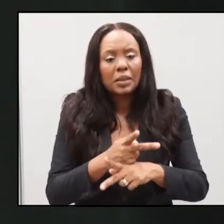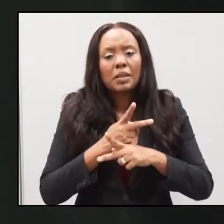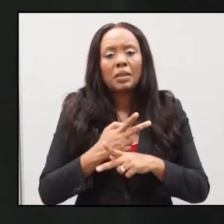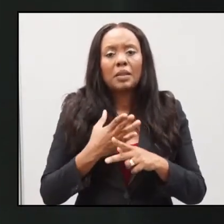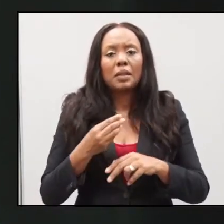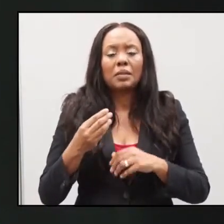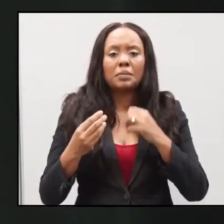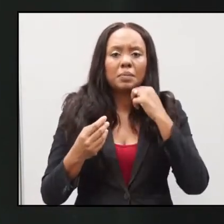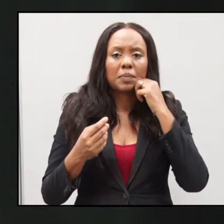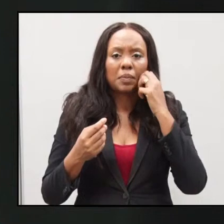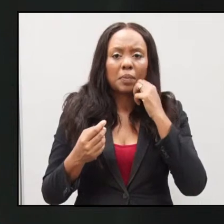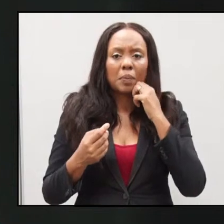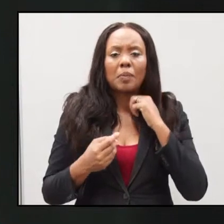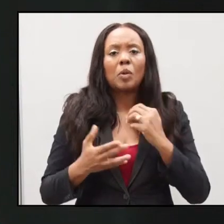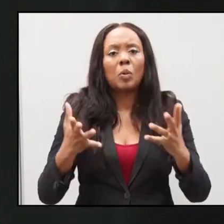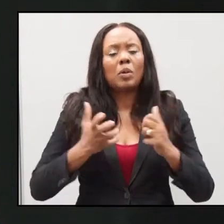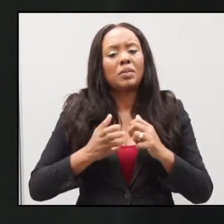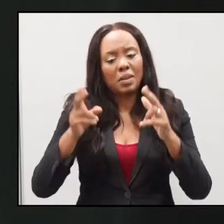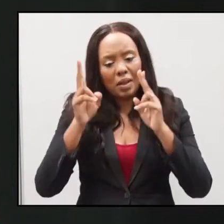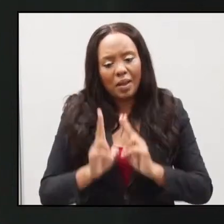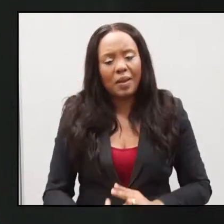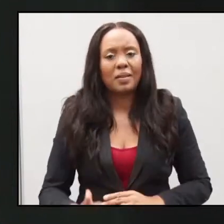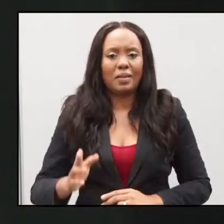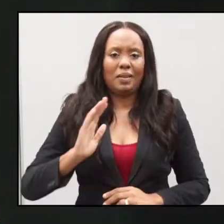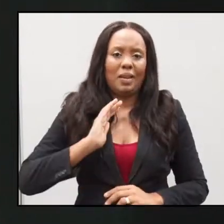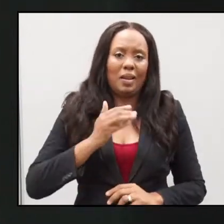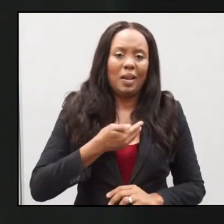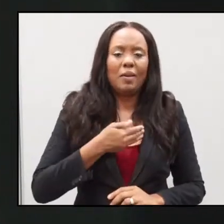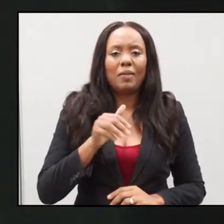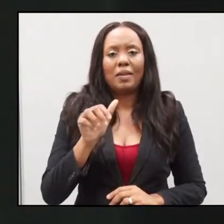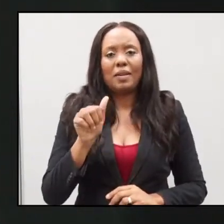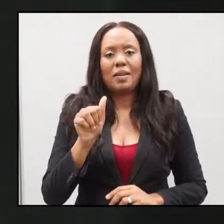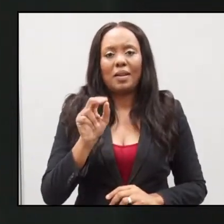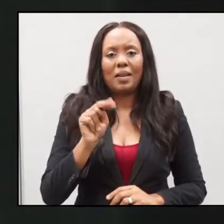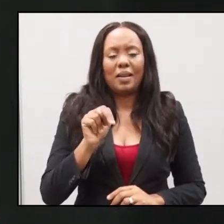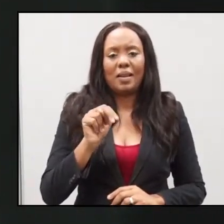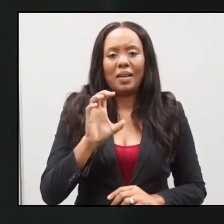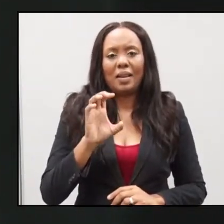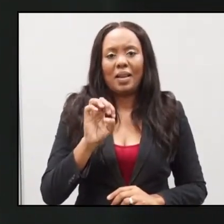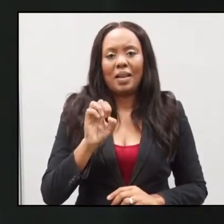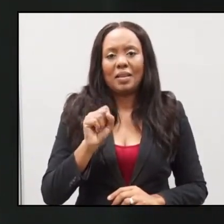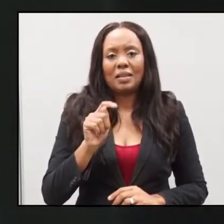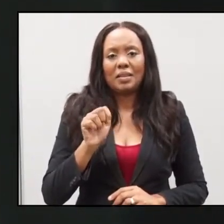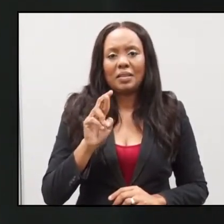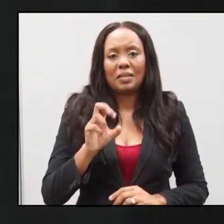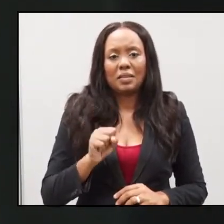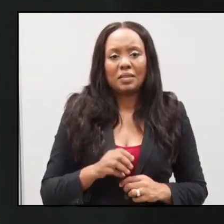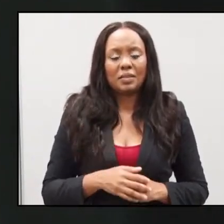to honor the ancestors that were buried there. There are 570